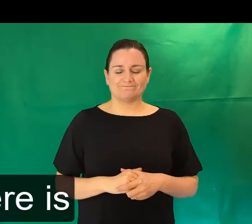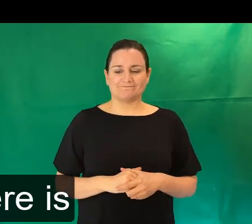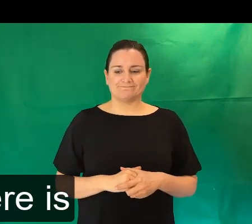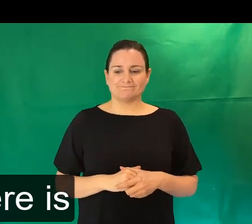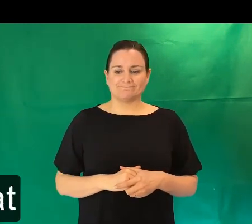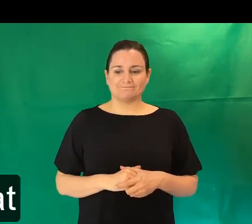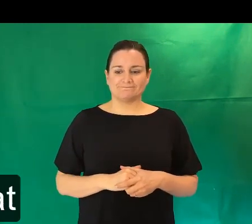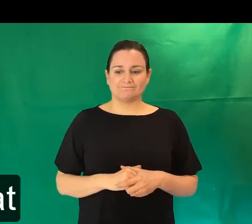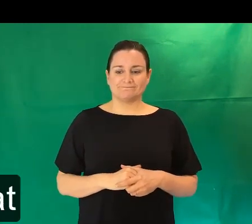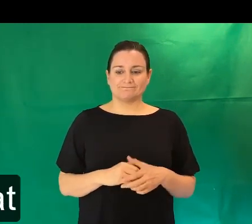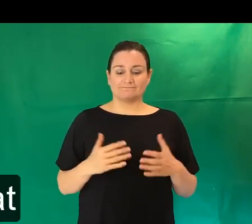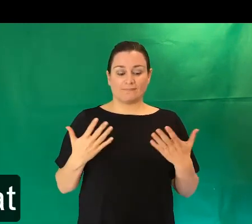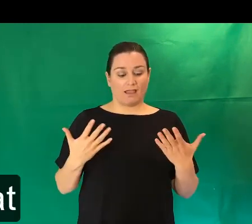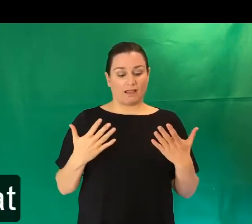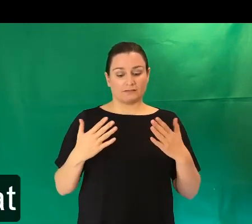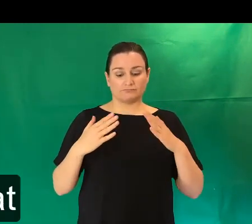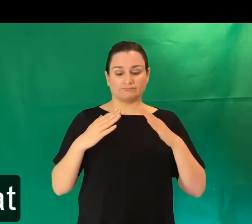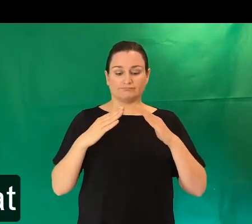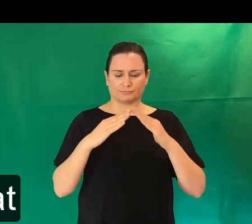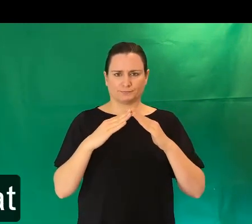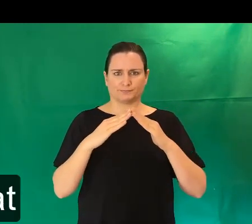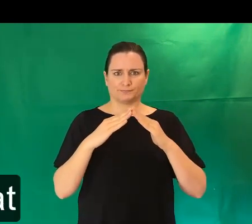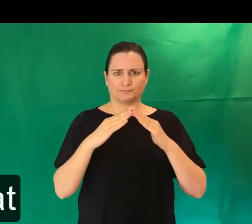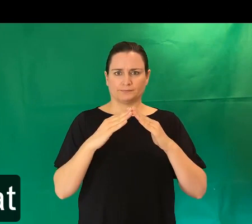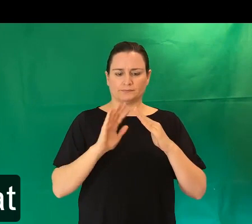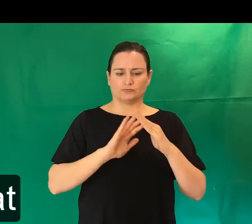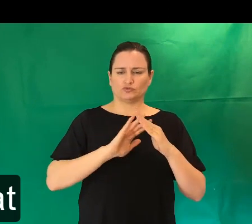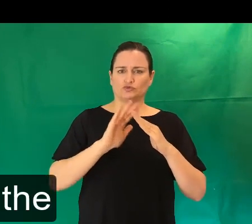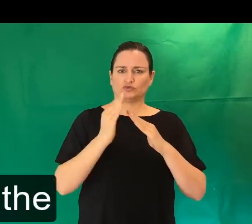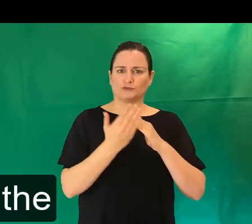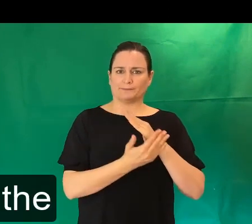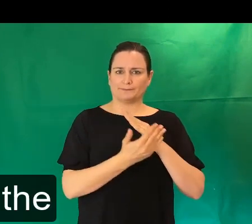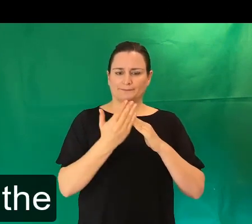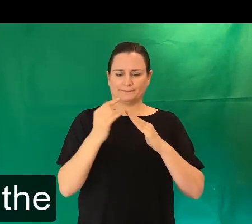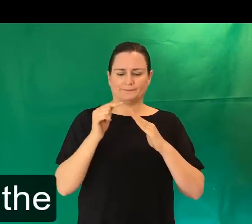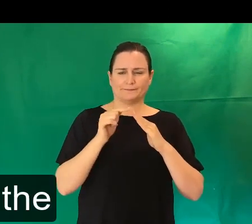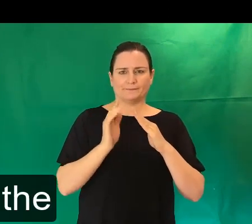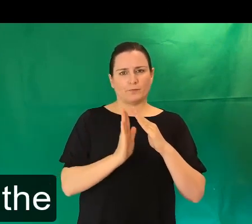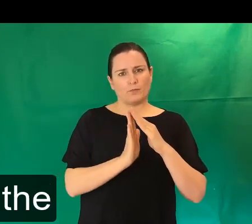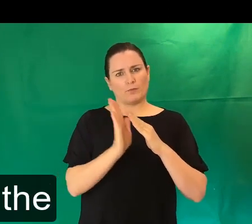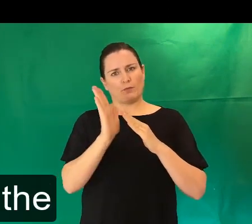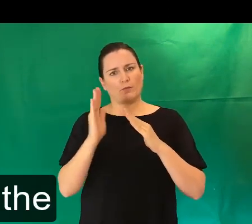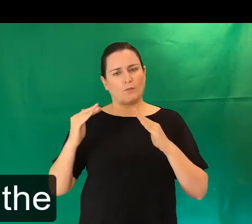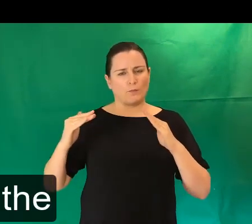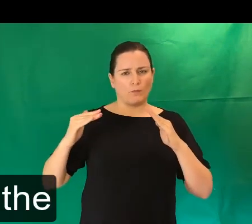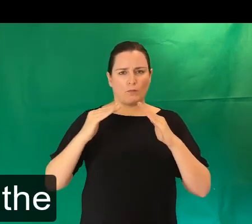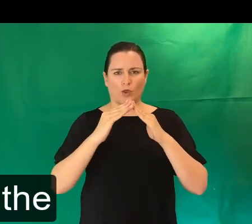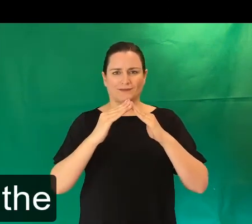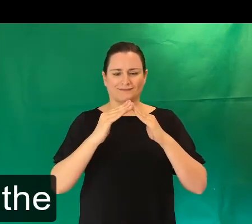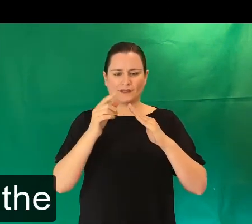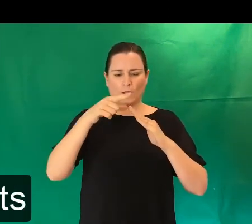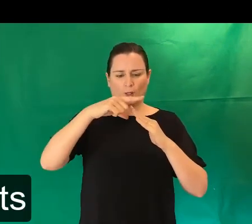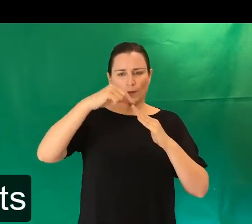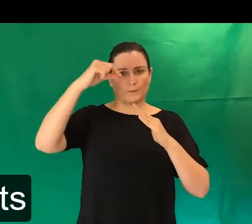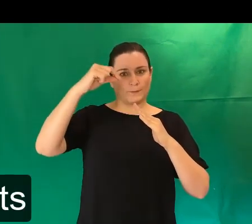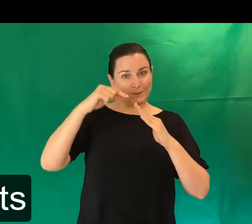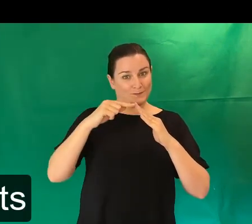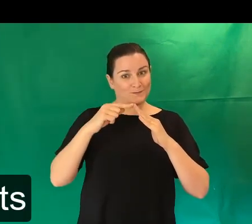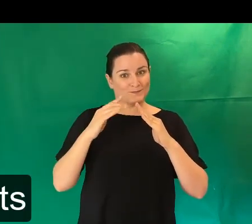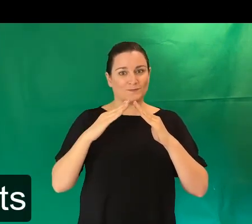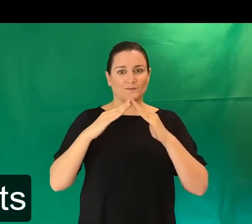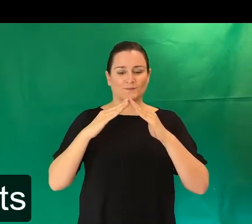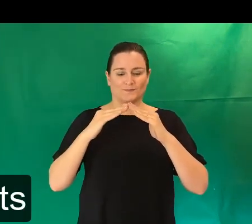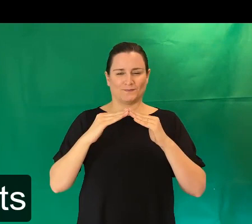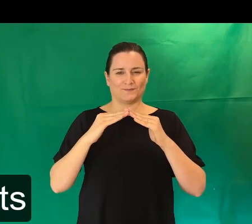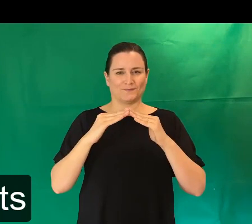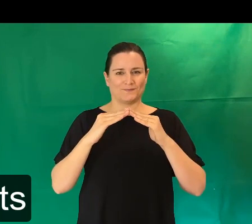you here, is usually with pointed fingers. And what we see here is the use of house with the hands